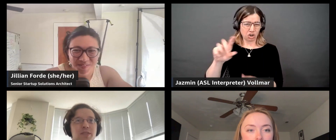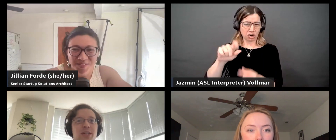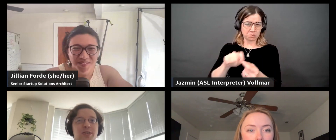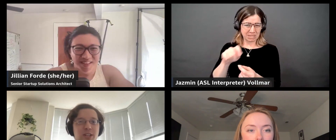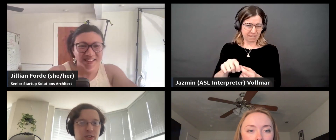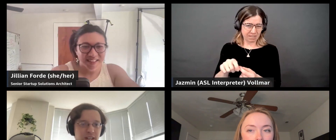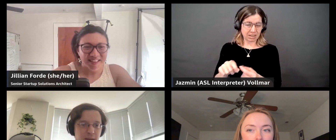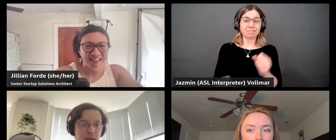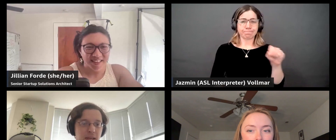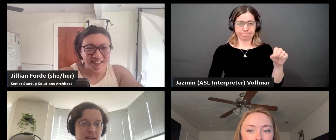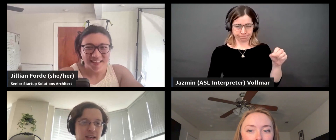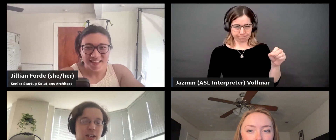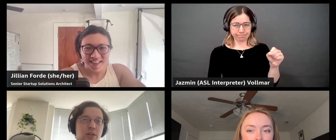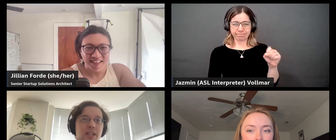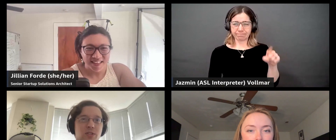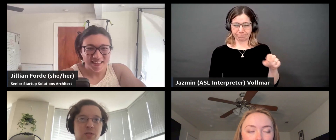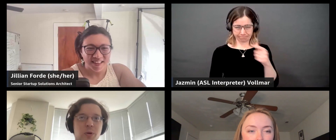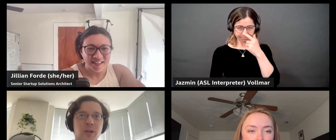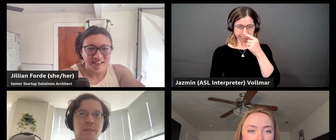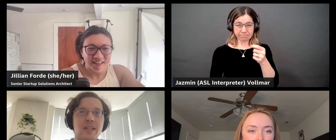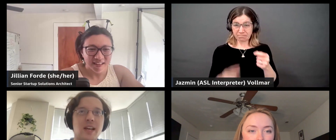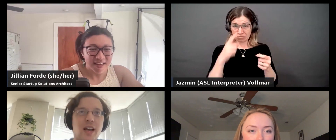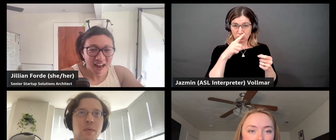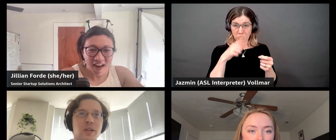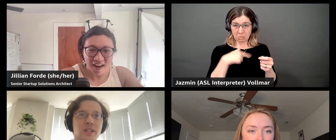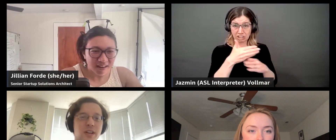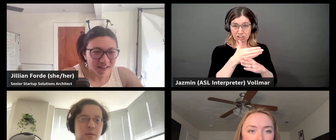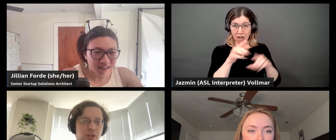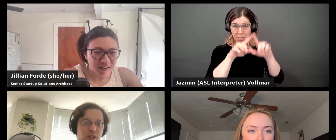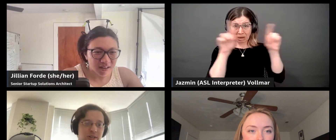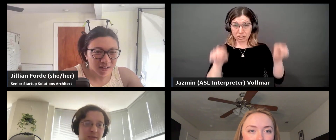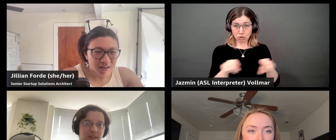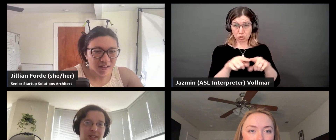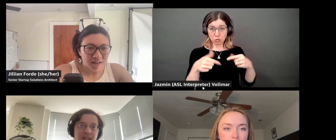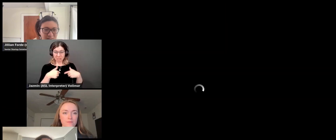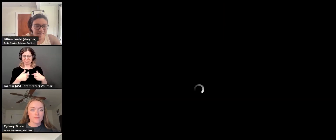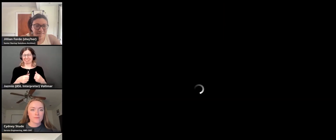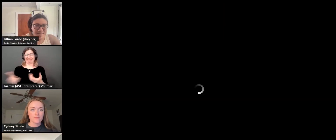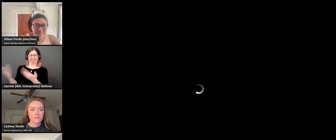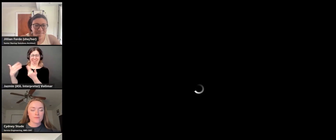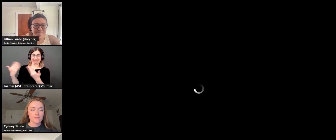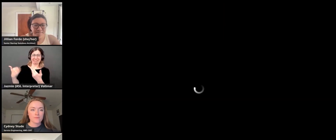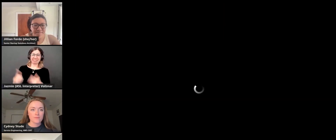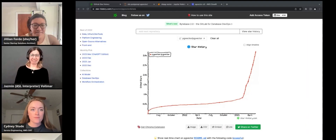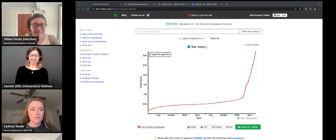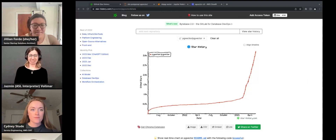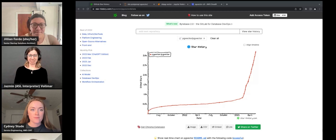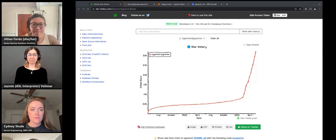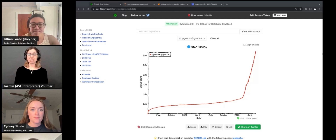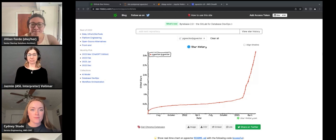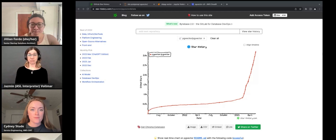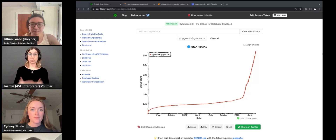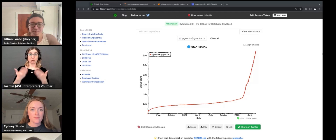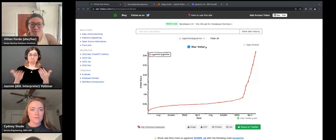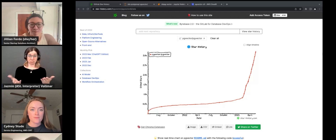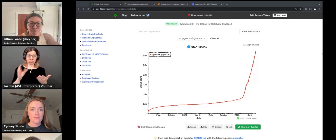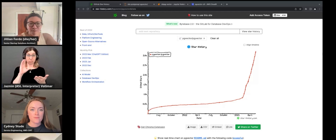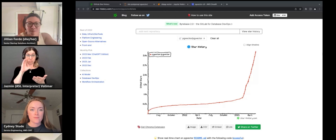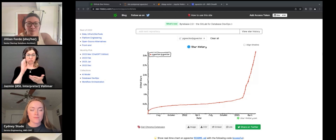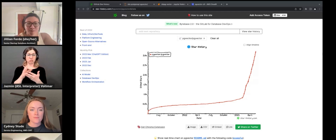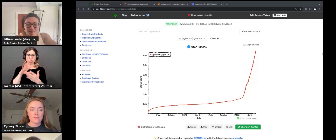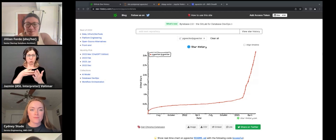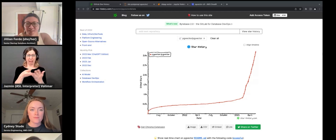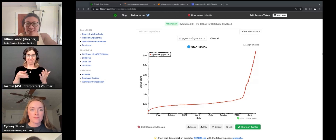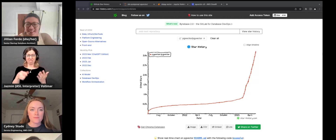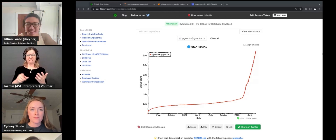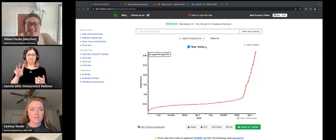So pgvector is interesting, and maybe can I share my screen real quick because I want to show you something. So this is a graph. This is a website